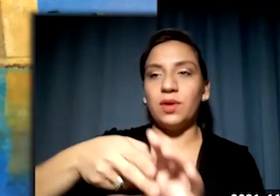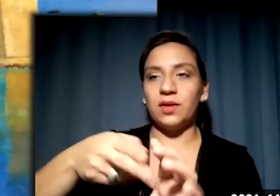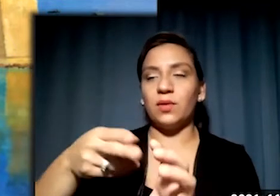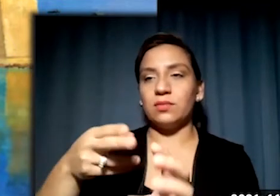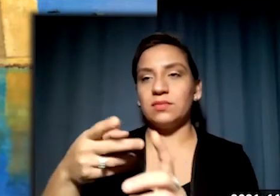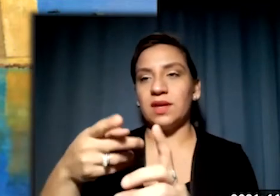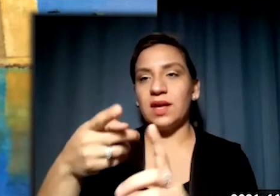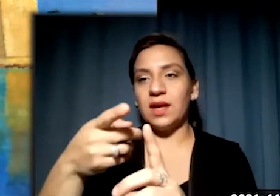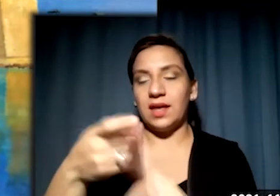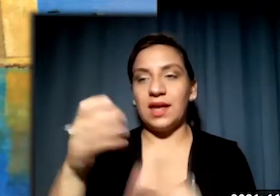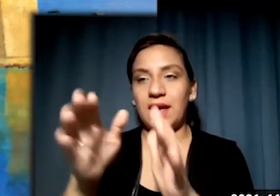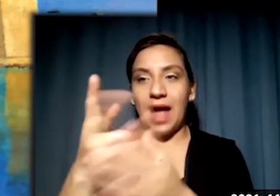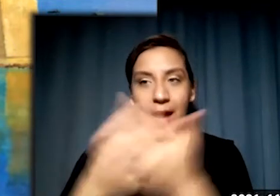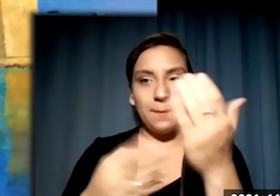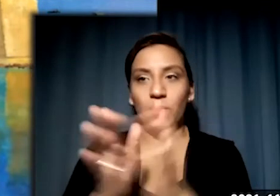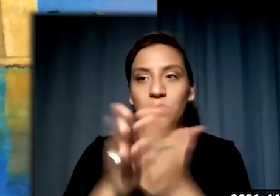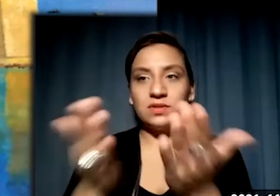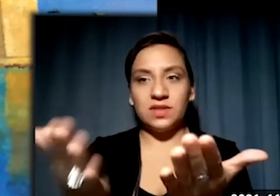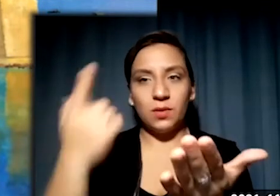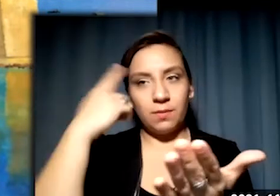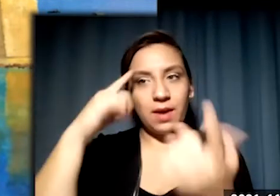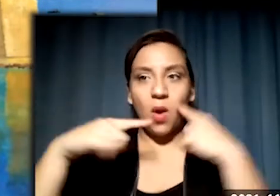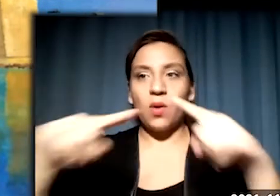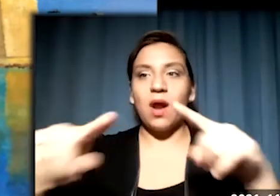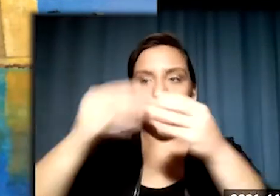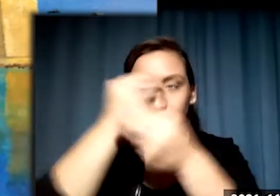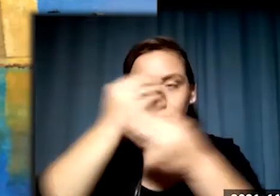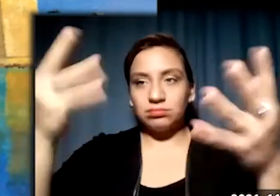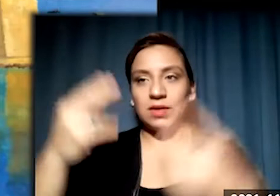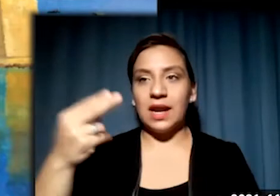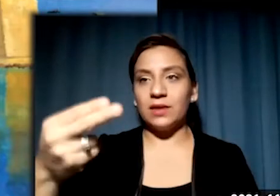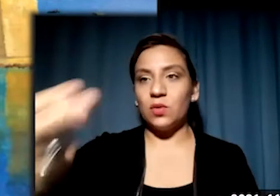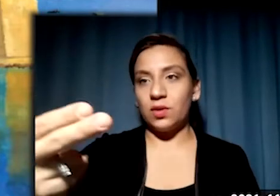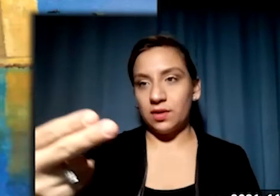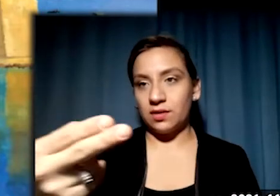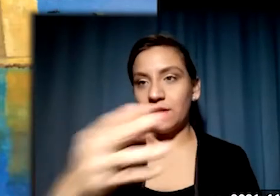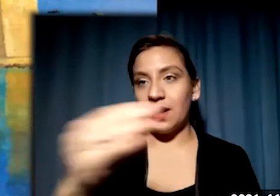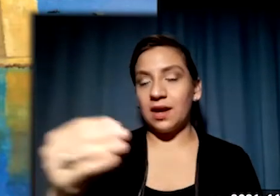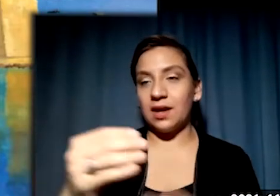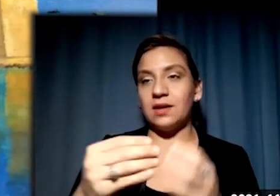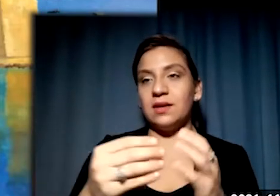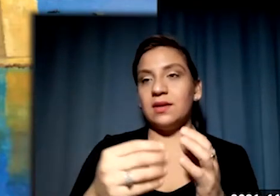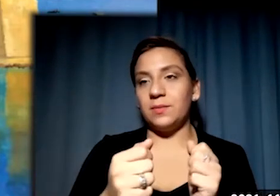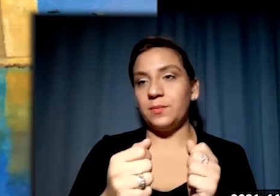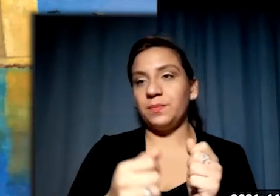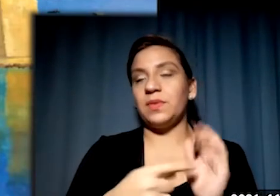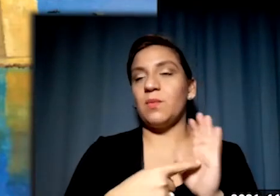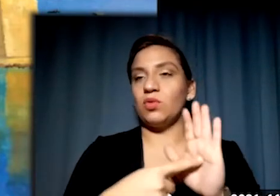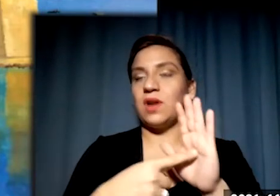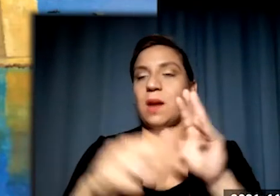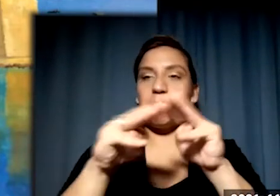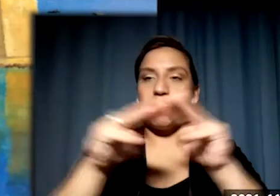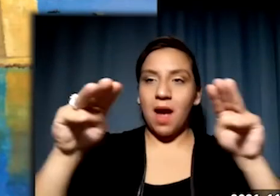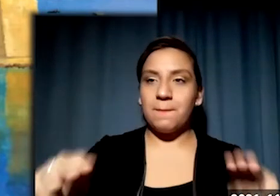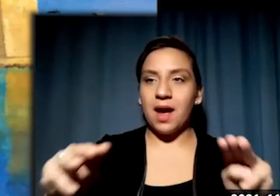and democratizing the important inventory of maps, illustrations, and works of art that were compiled,